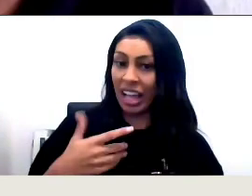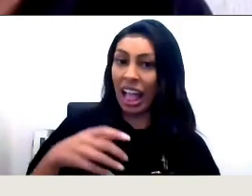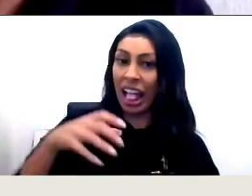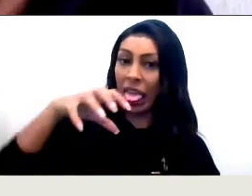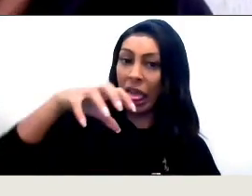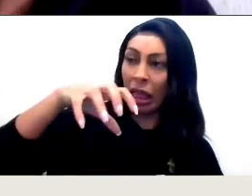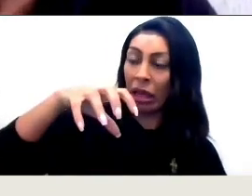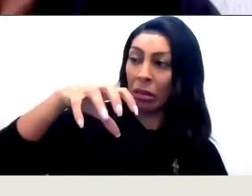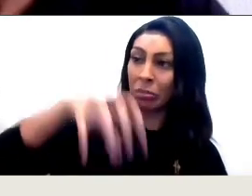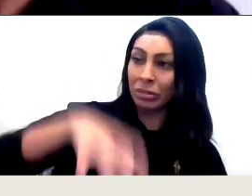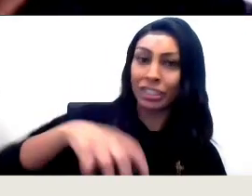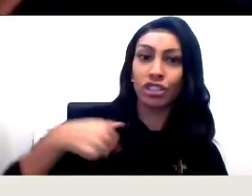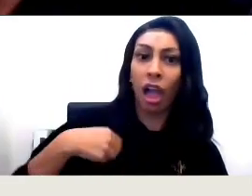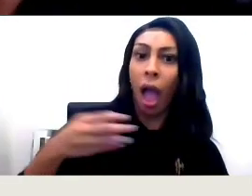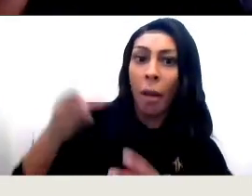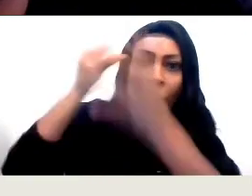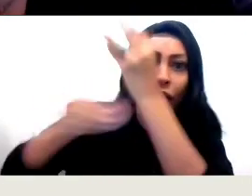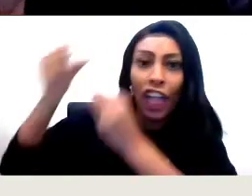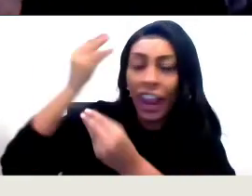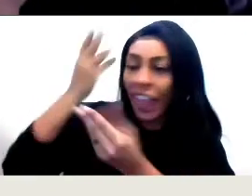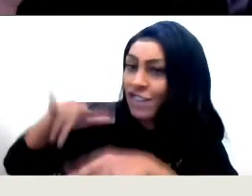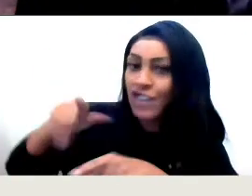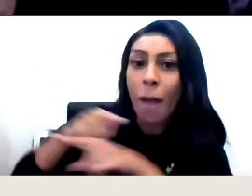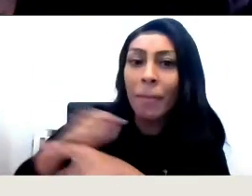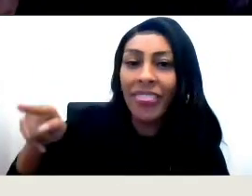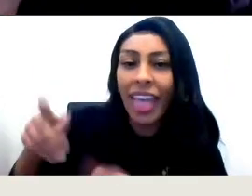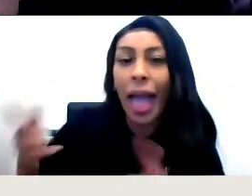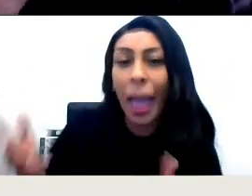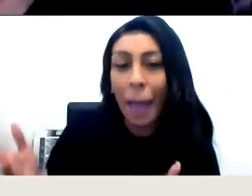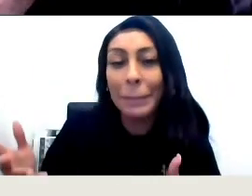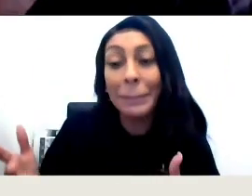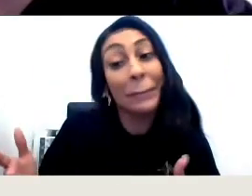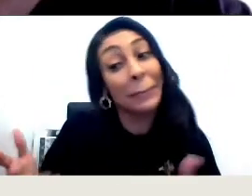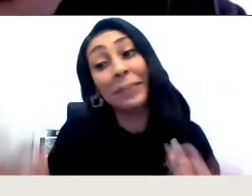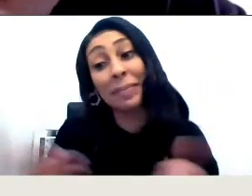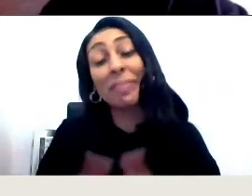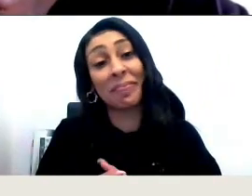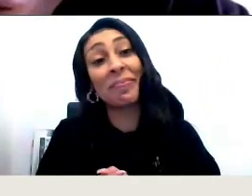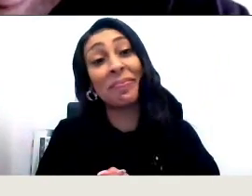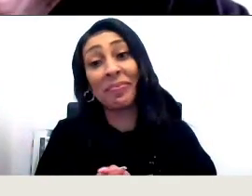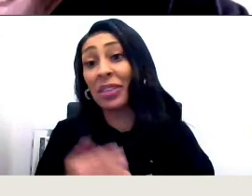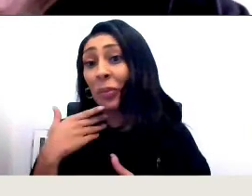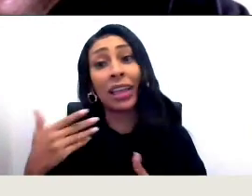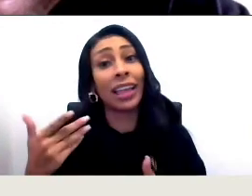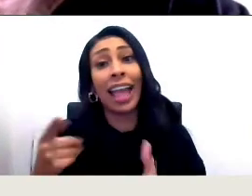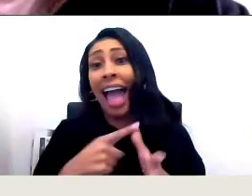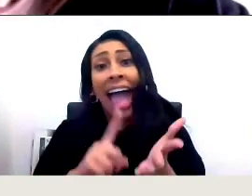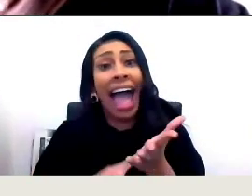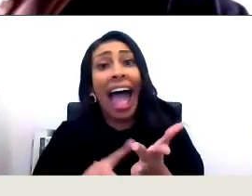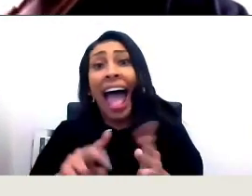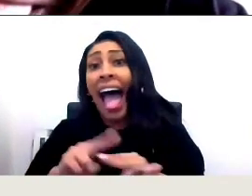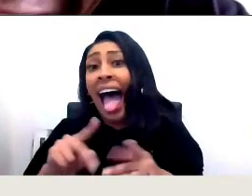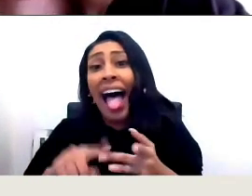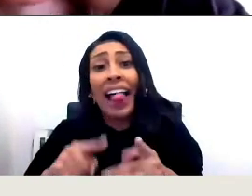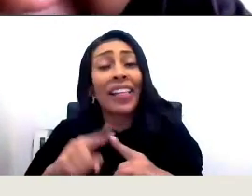learning again, you know, just through that process of watching them. So yeah, Alfie, we could go on and